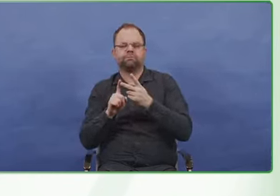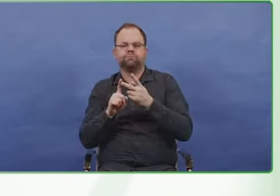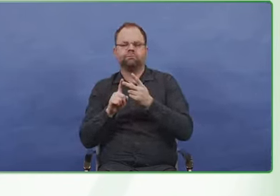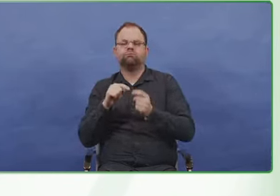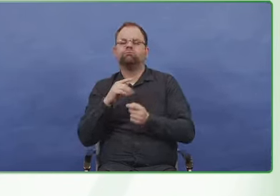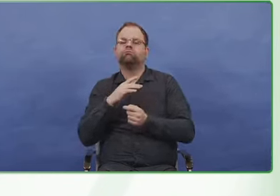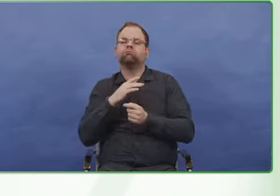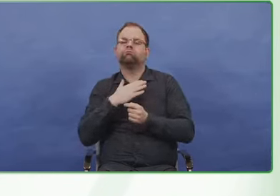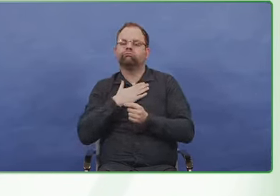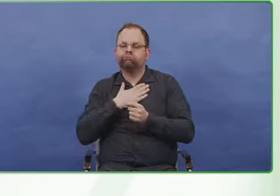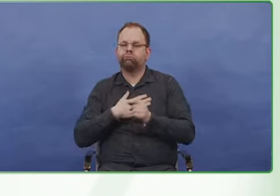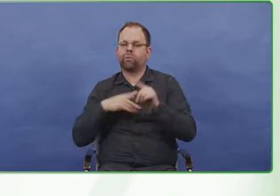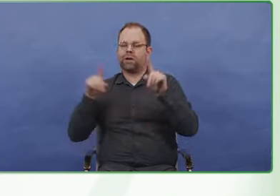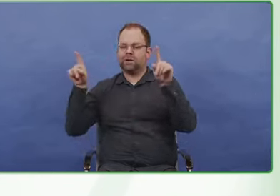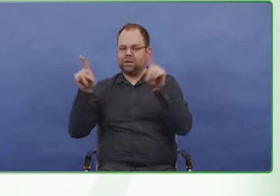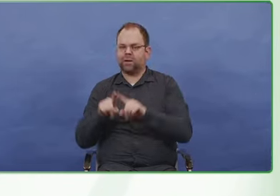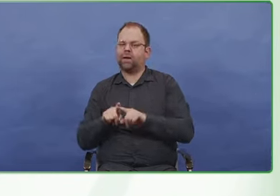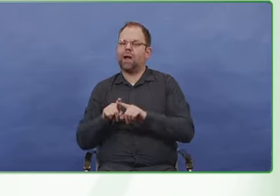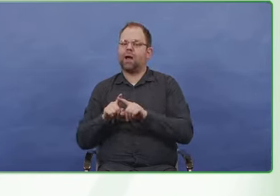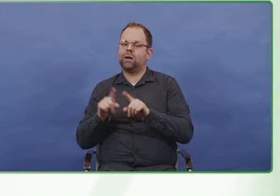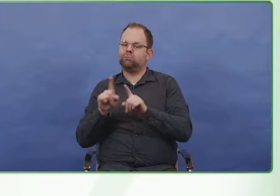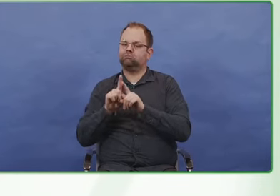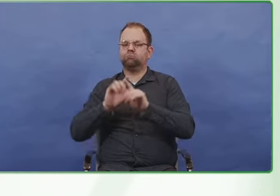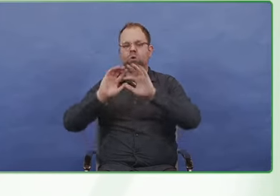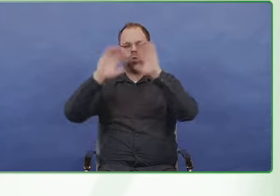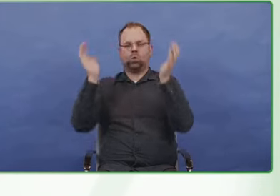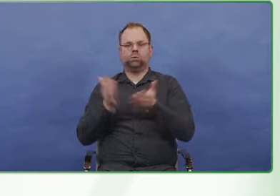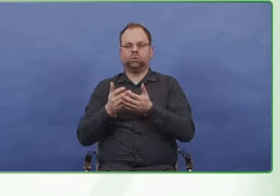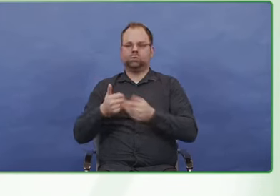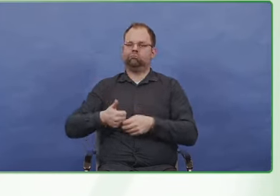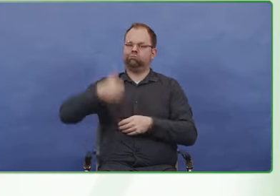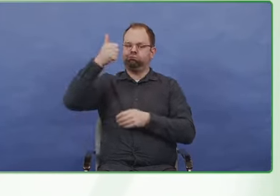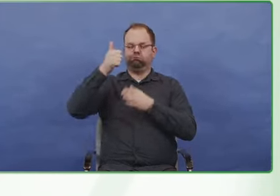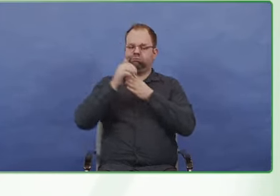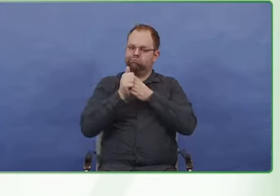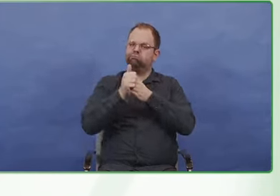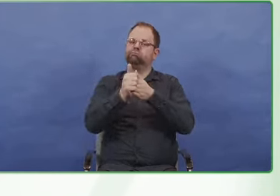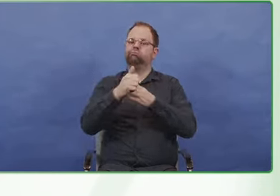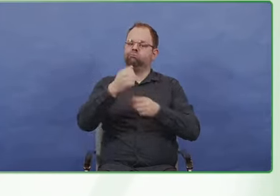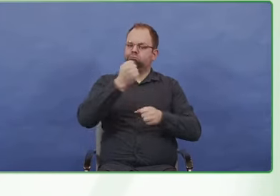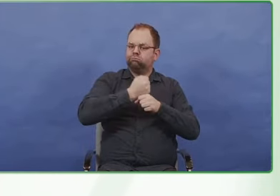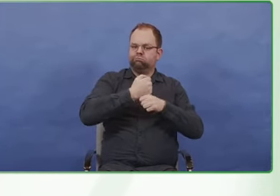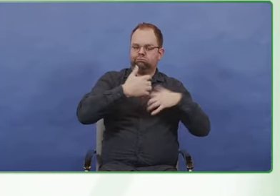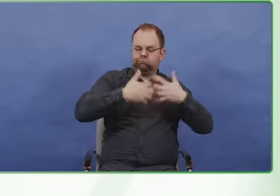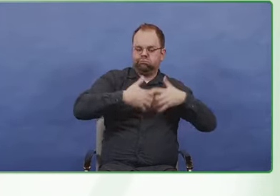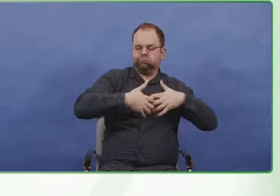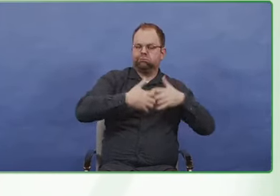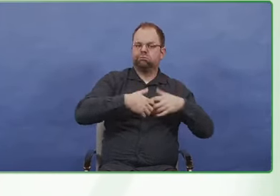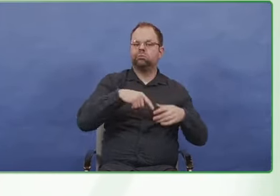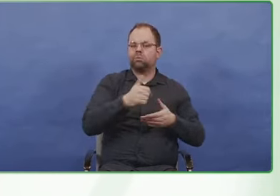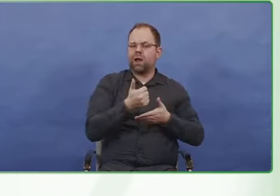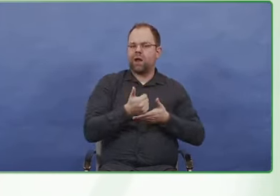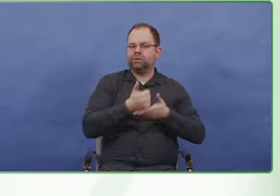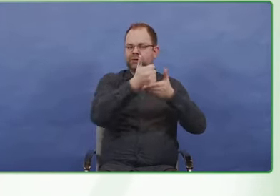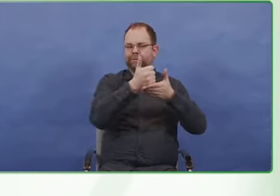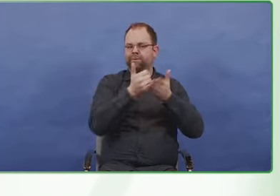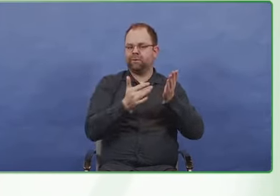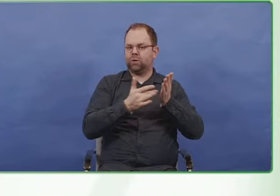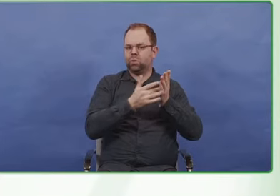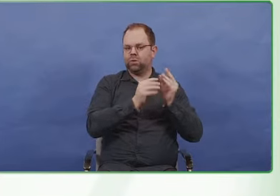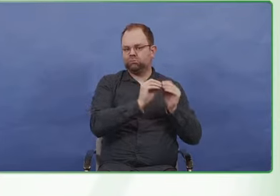India as a model of assistive technology provision as an integral component of universal health